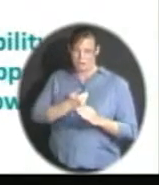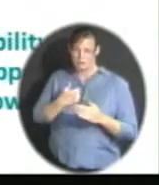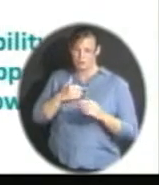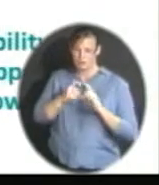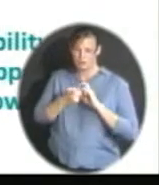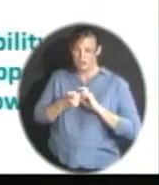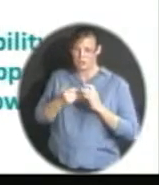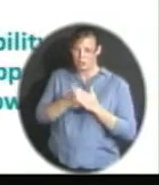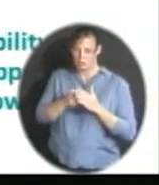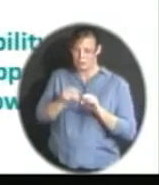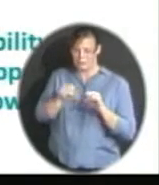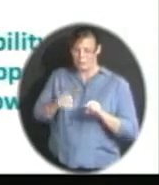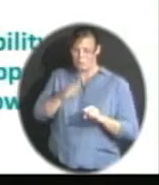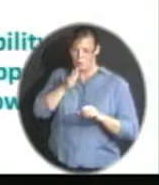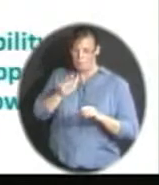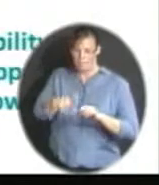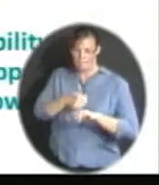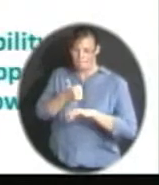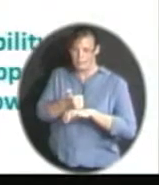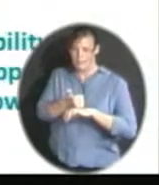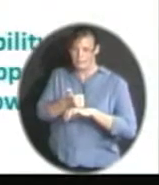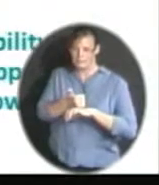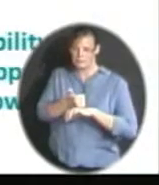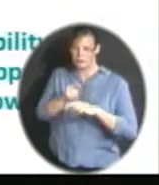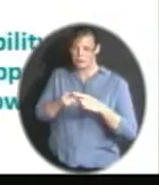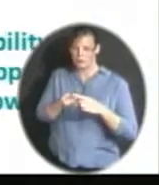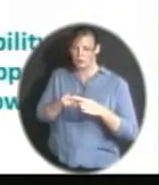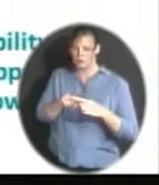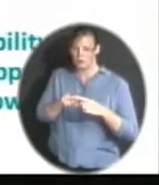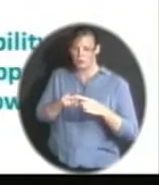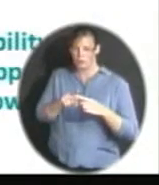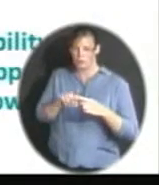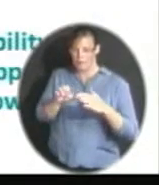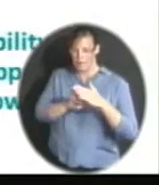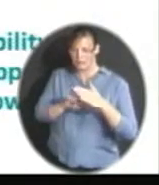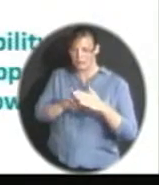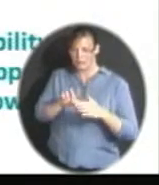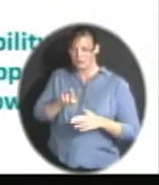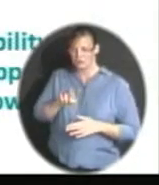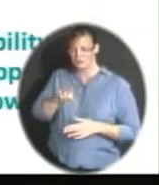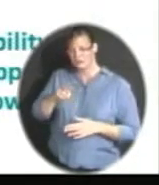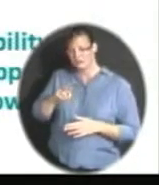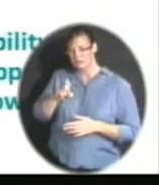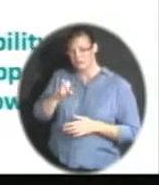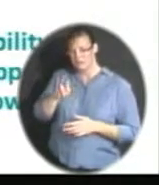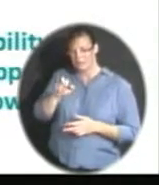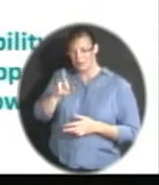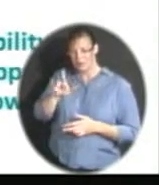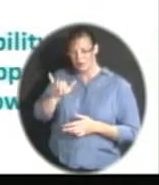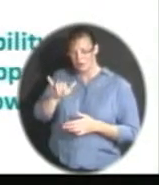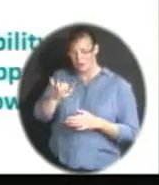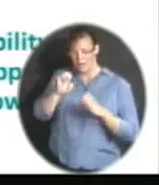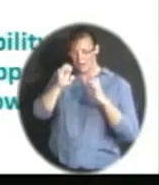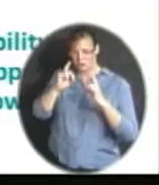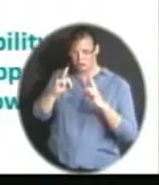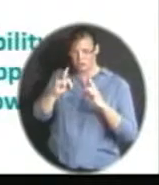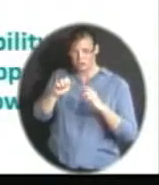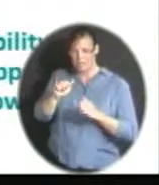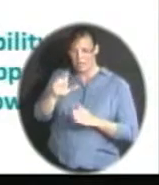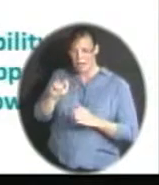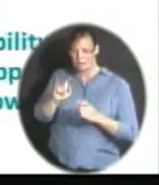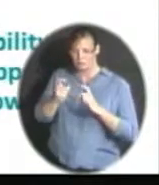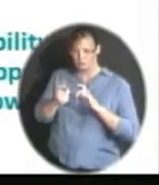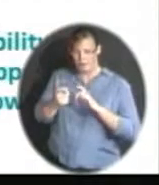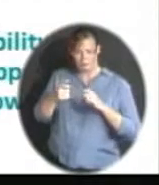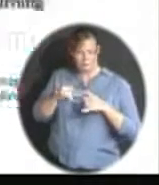The new system will be in place until the ESEA, or until the Elementary Secondary Education Act is revised, and we still don't